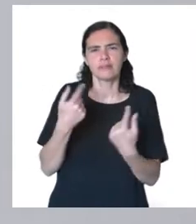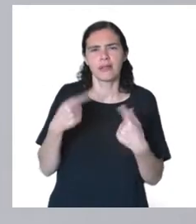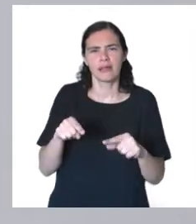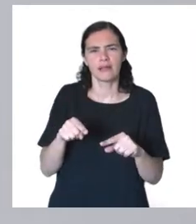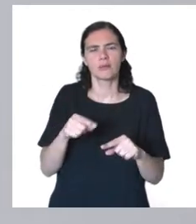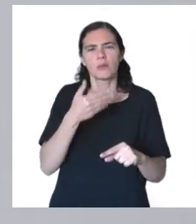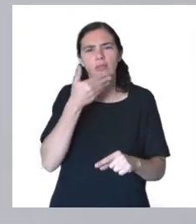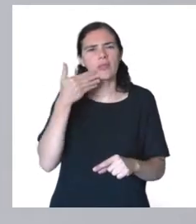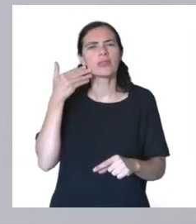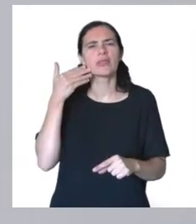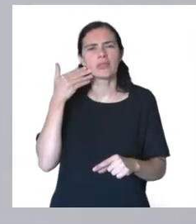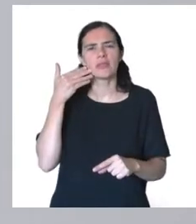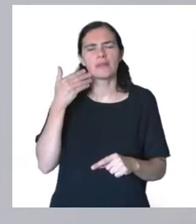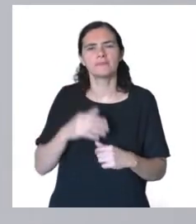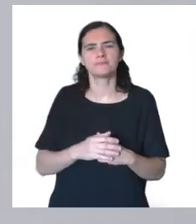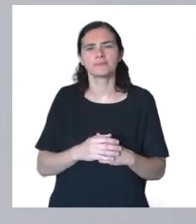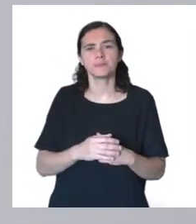with another early